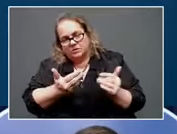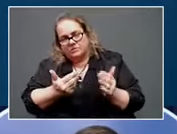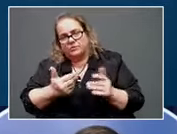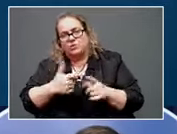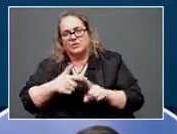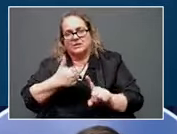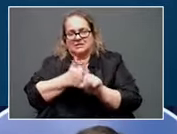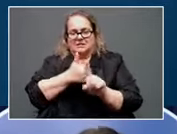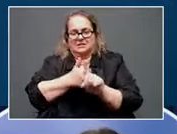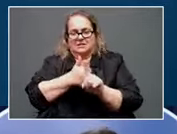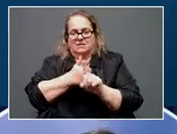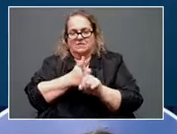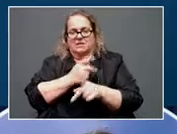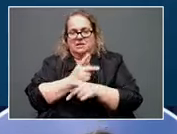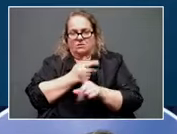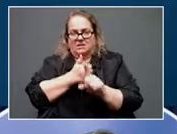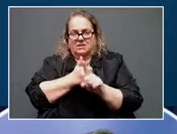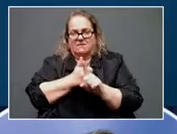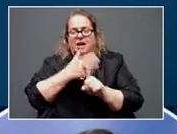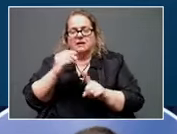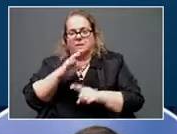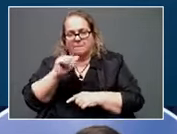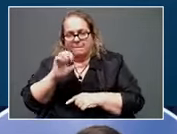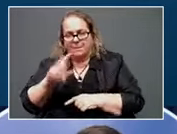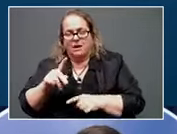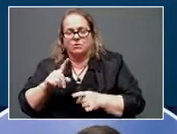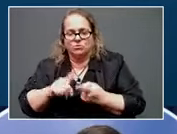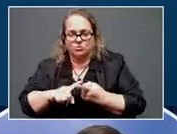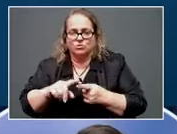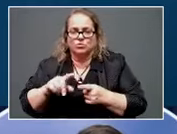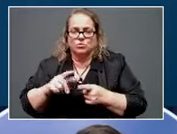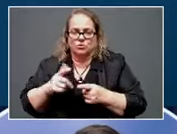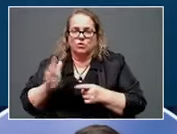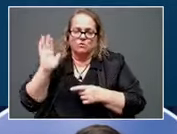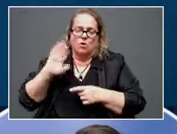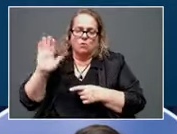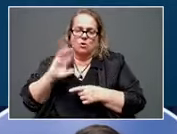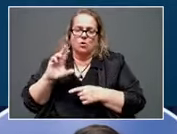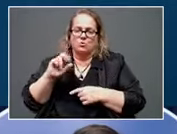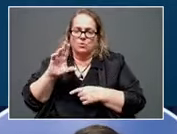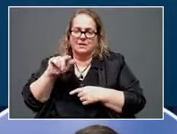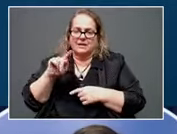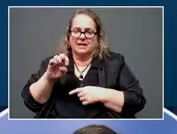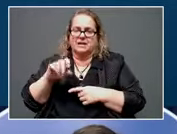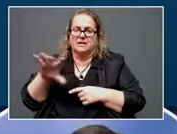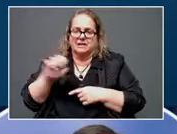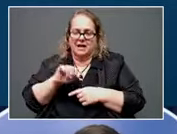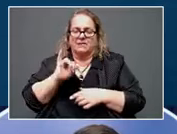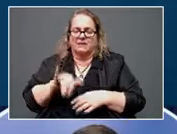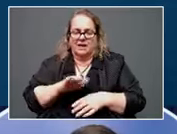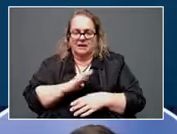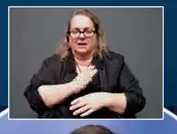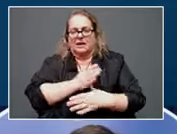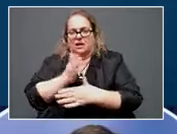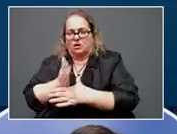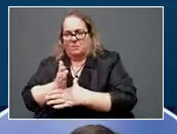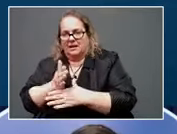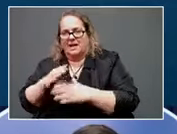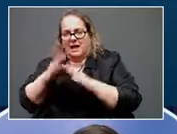self-sufficiency and ultimately getting back to former routines by taking that intermediate housing step. And we are working with